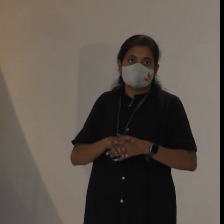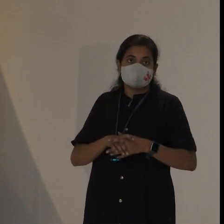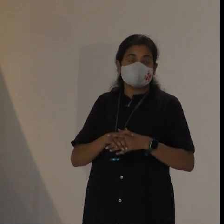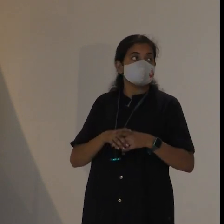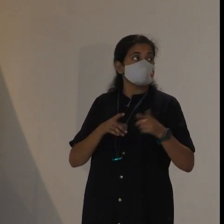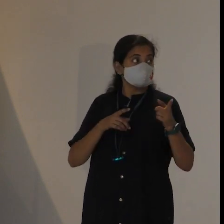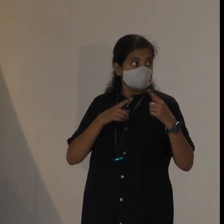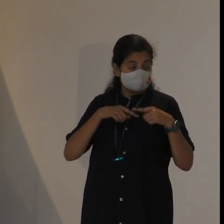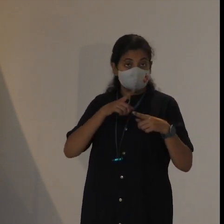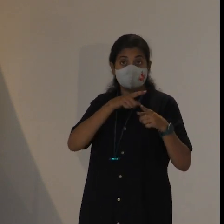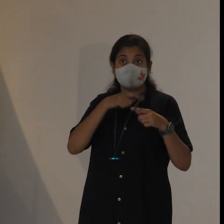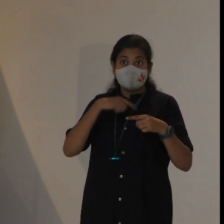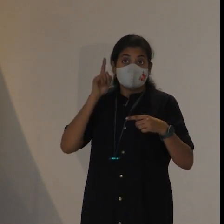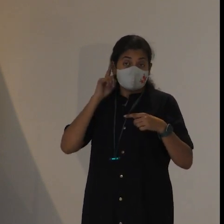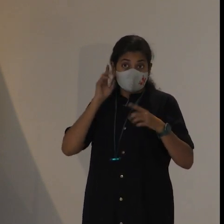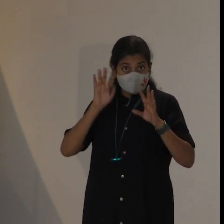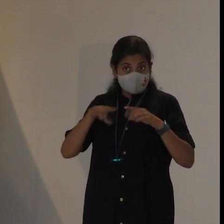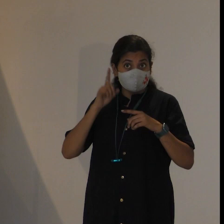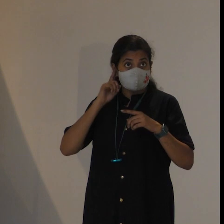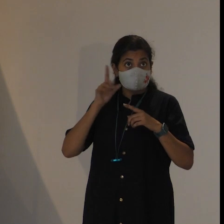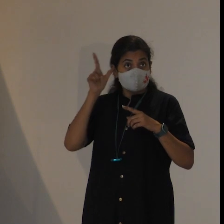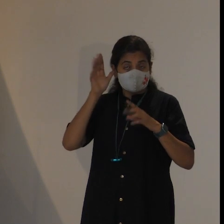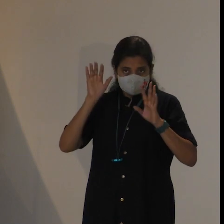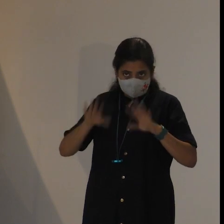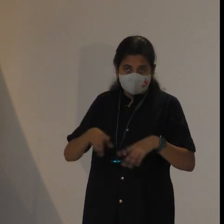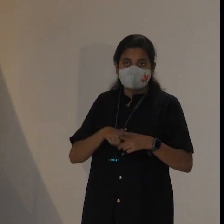you listen to our podcast eventually,